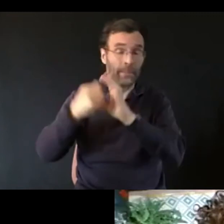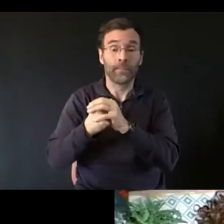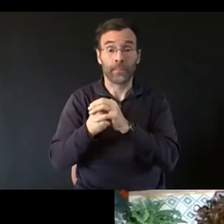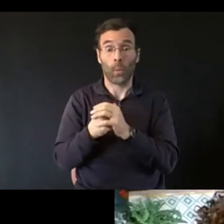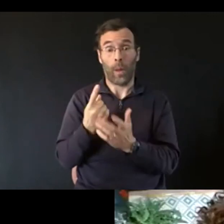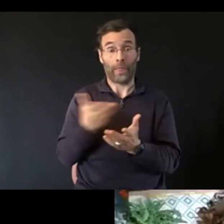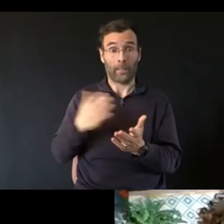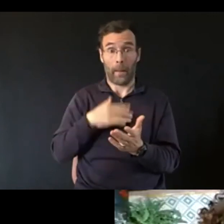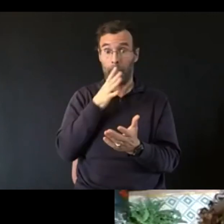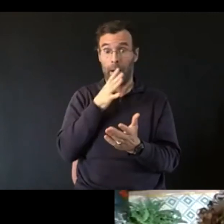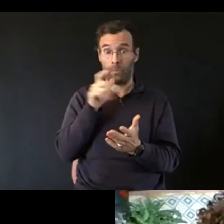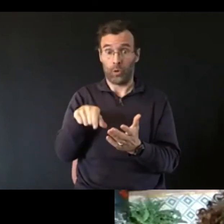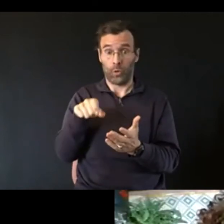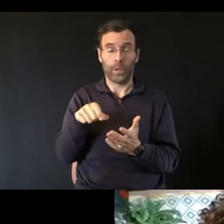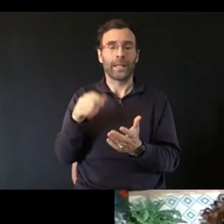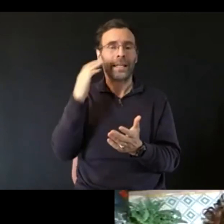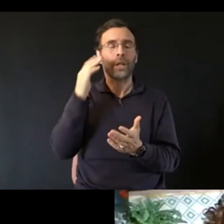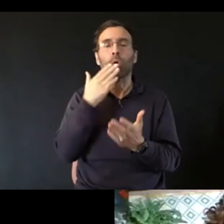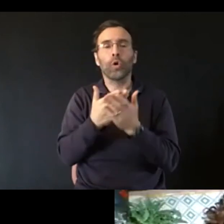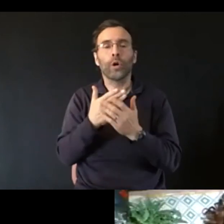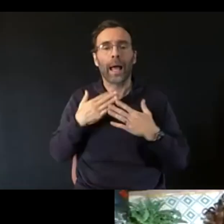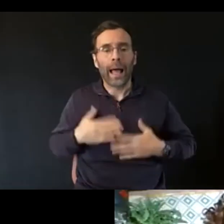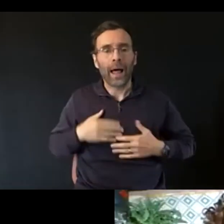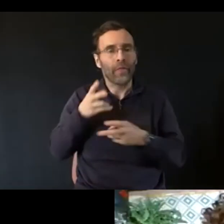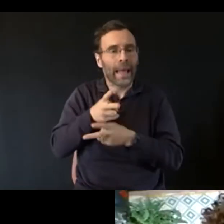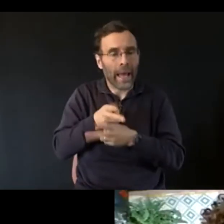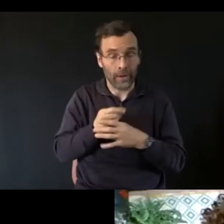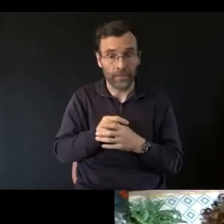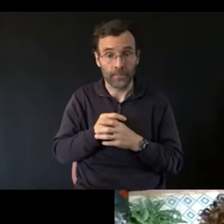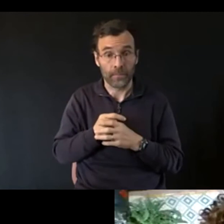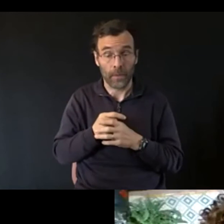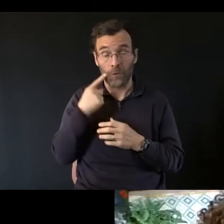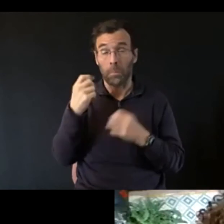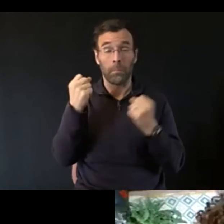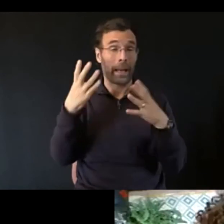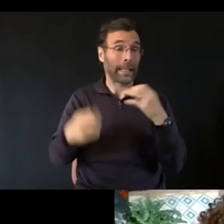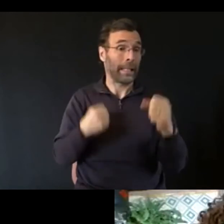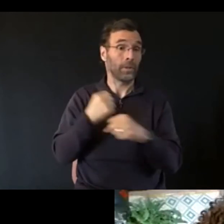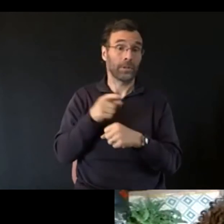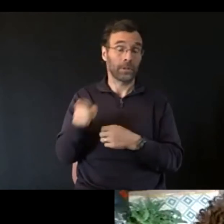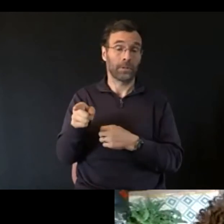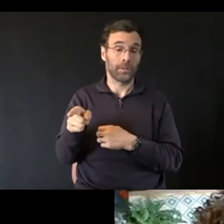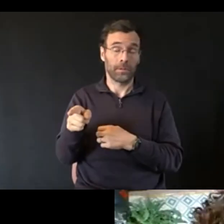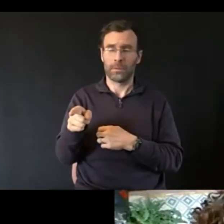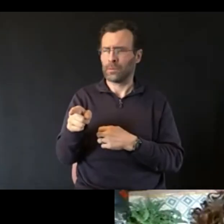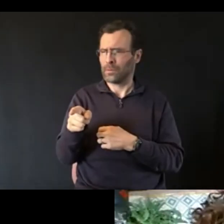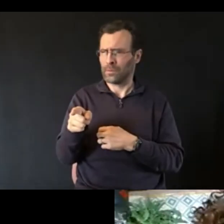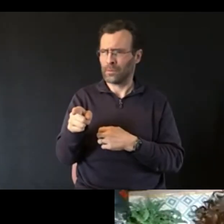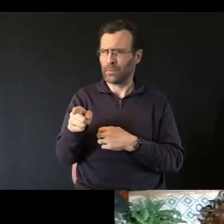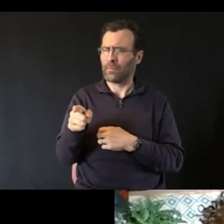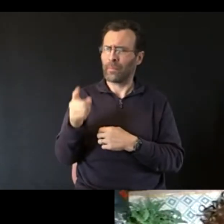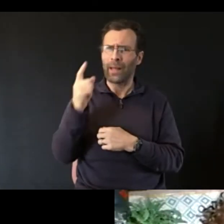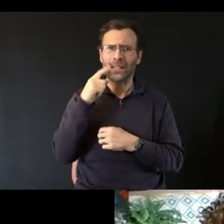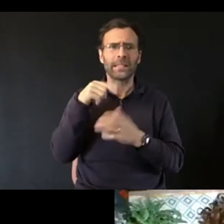that she needed really good health care. And I think for years she may have been, I think she's been